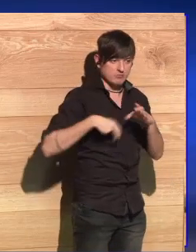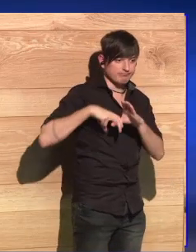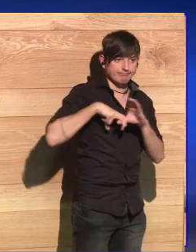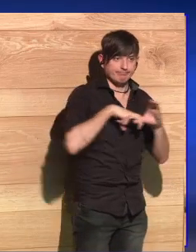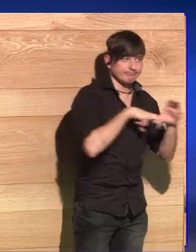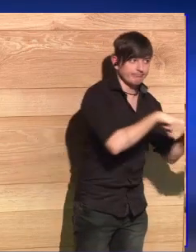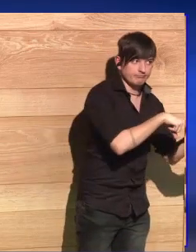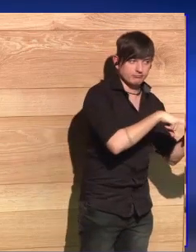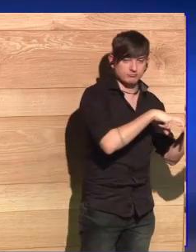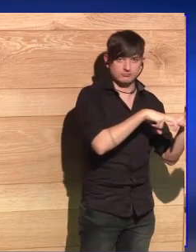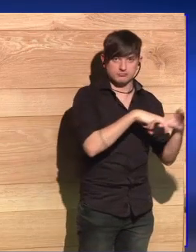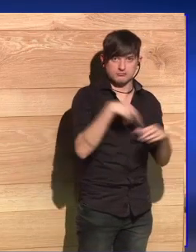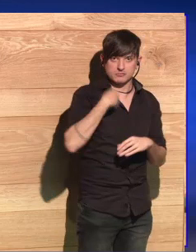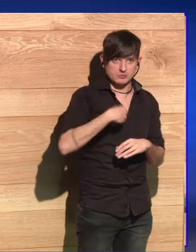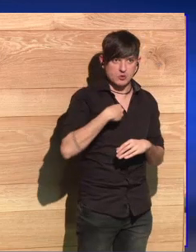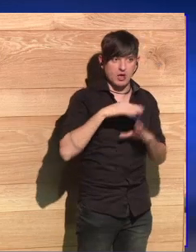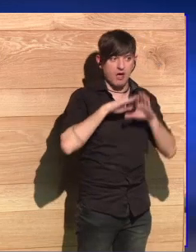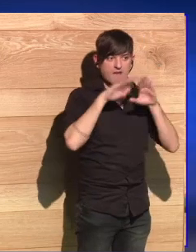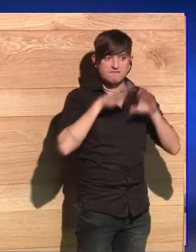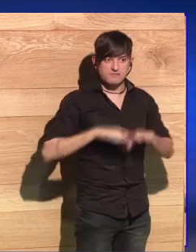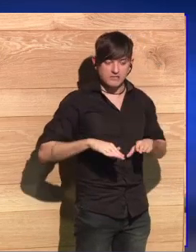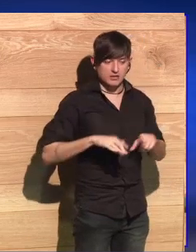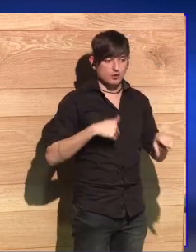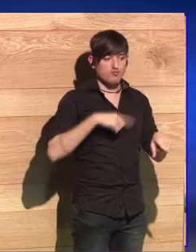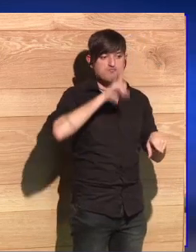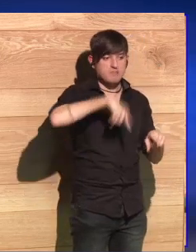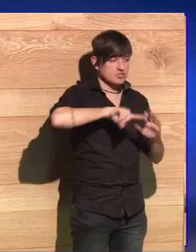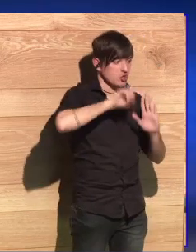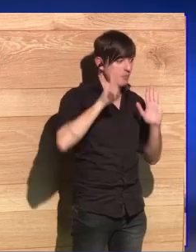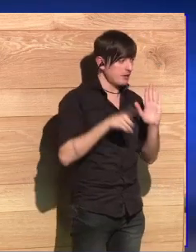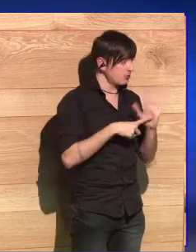them for about another month in Seattle before I